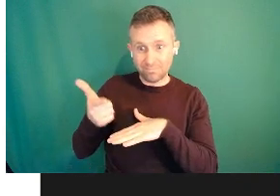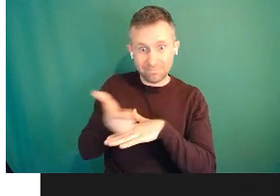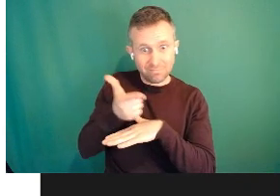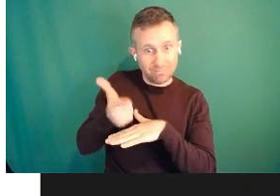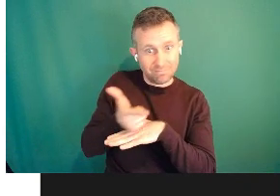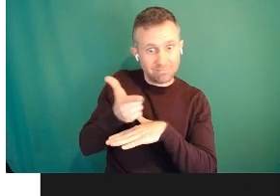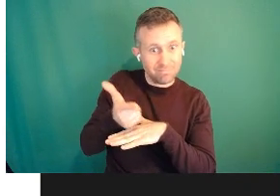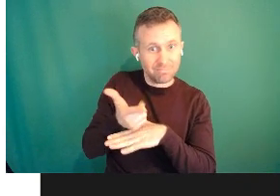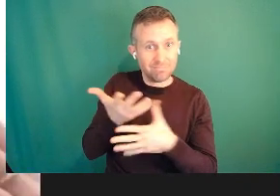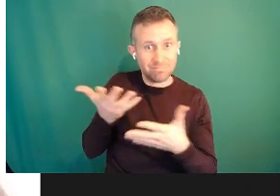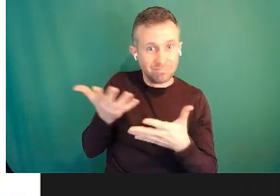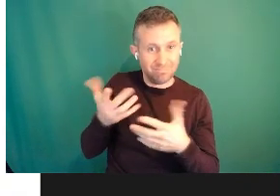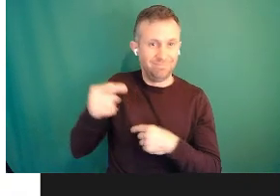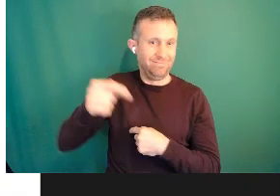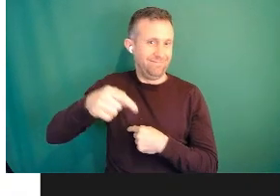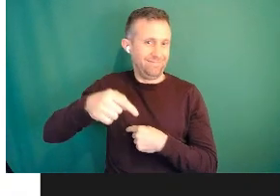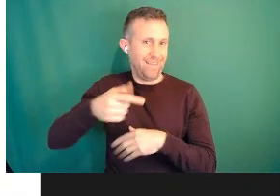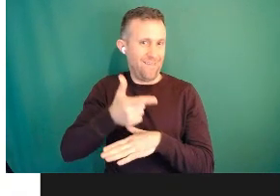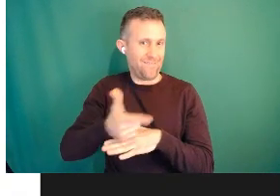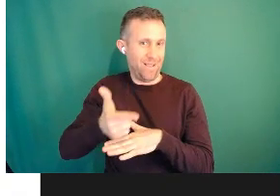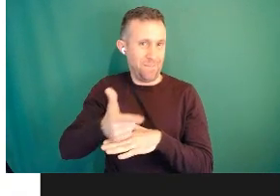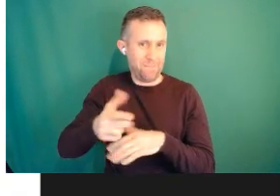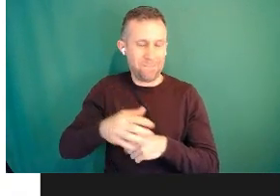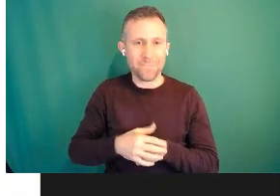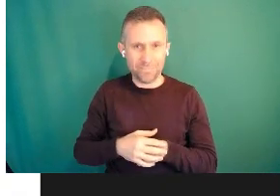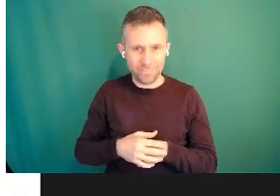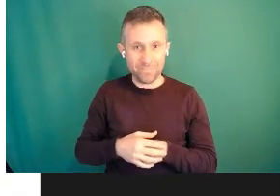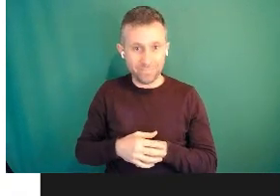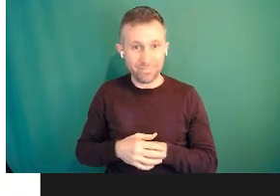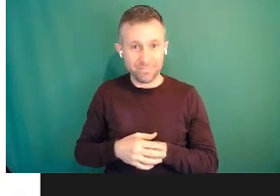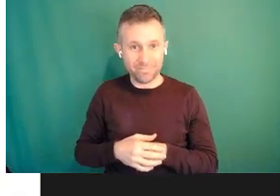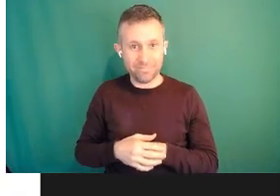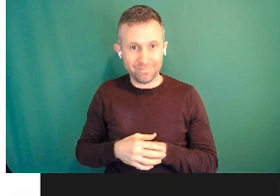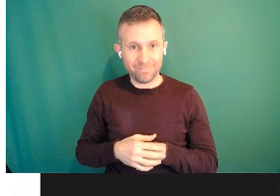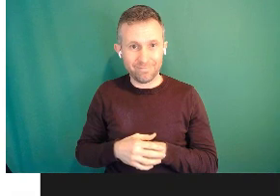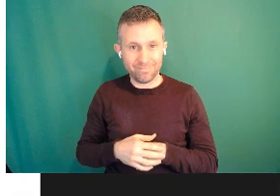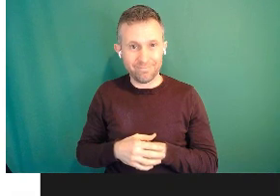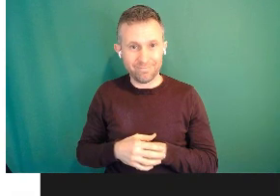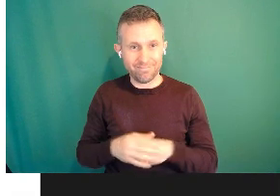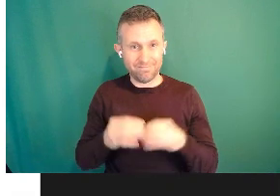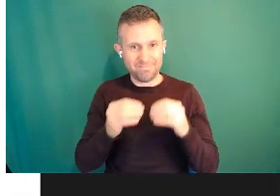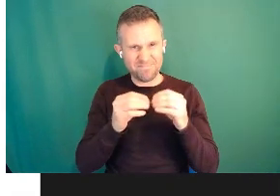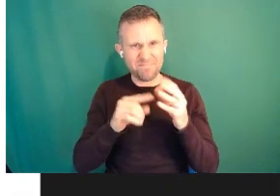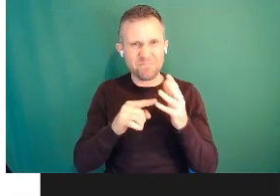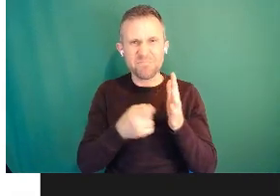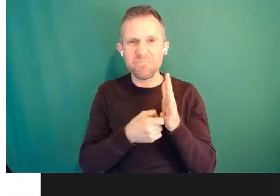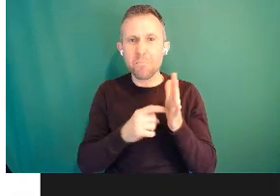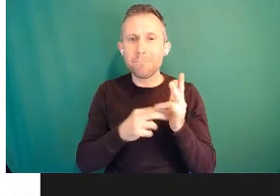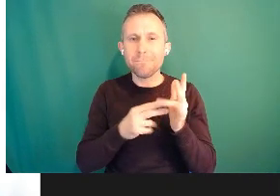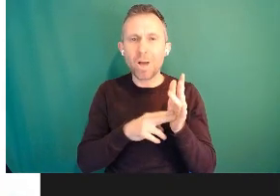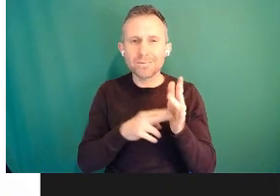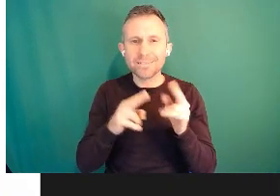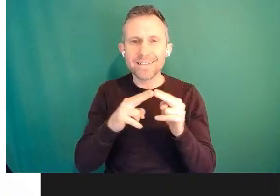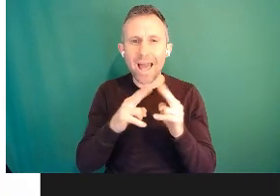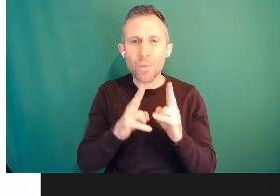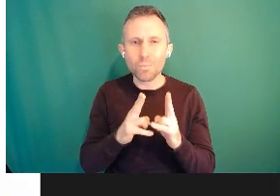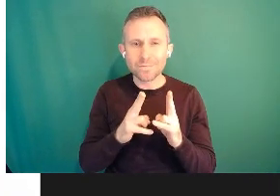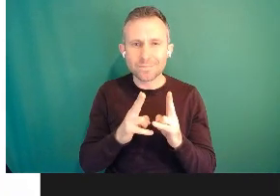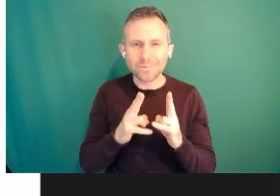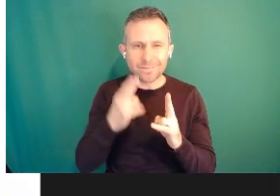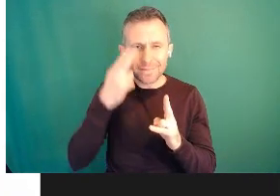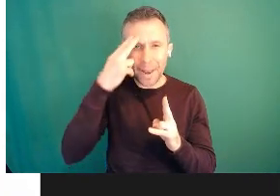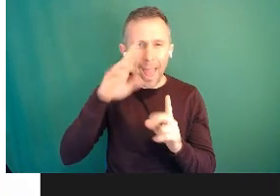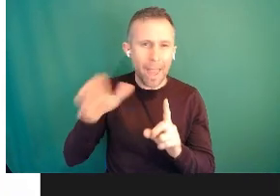us as Button House. And we've got a few props that I'll show you on the way round for Ghost fans.